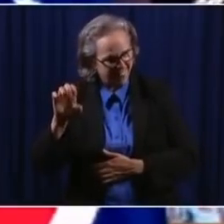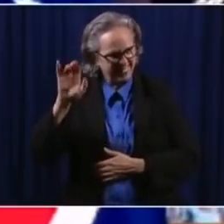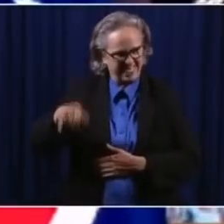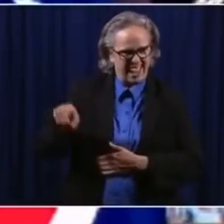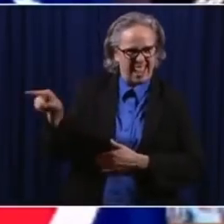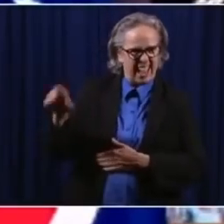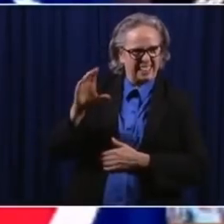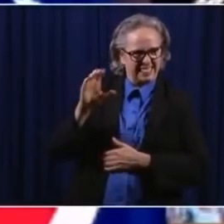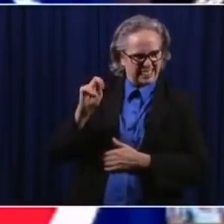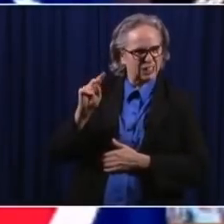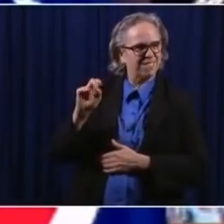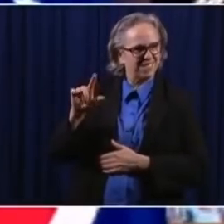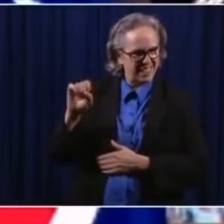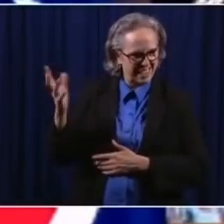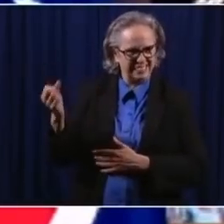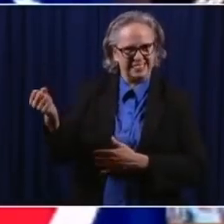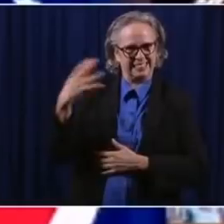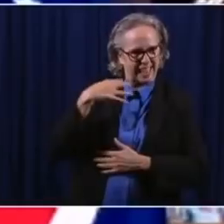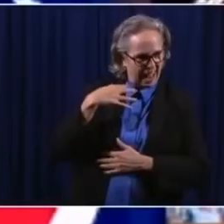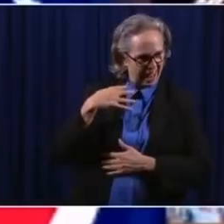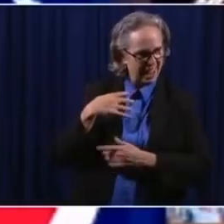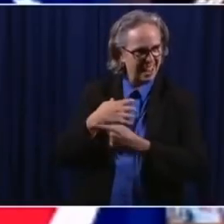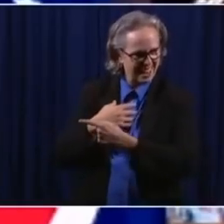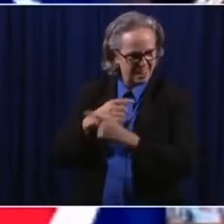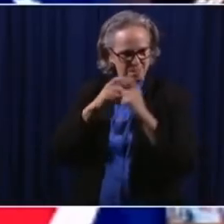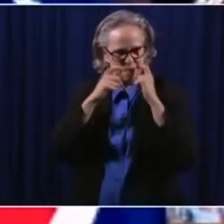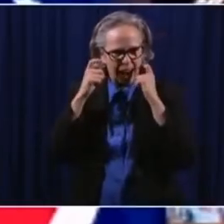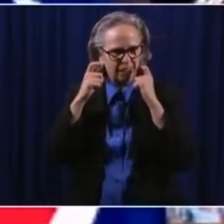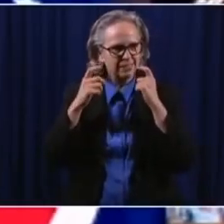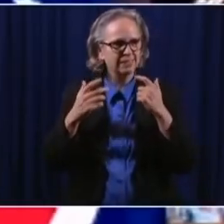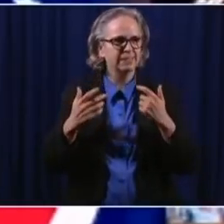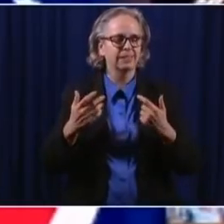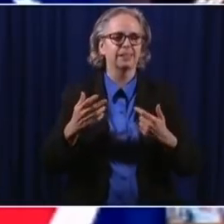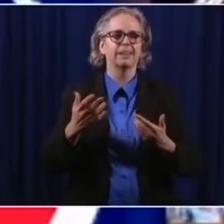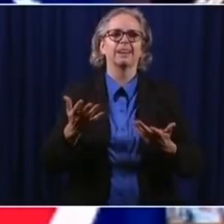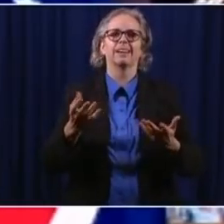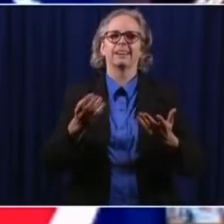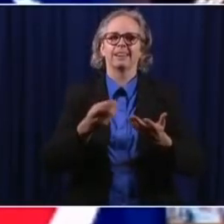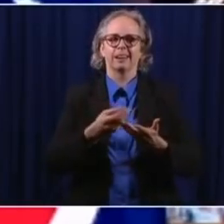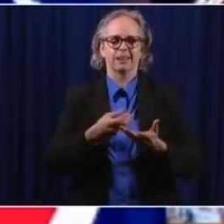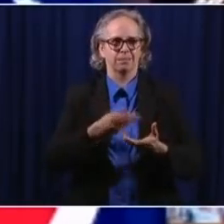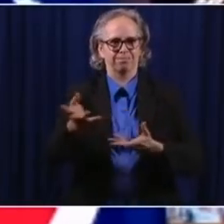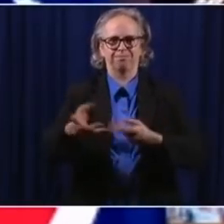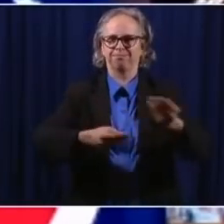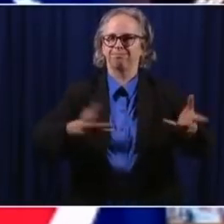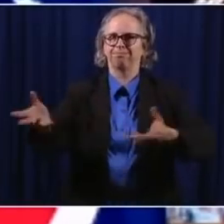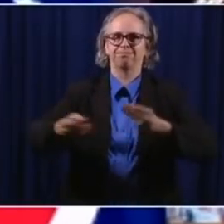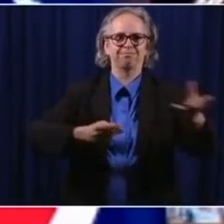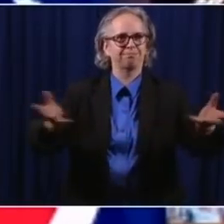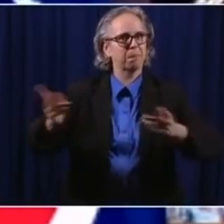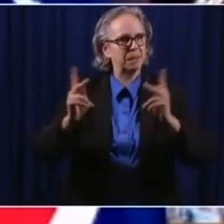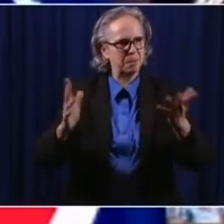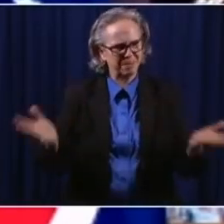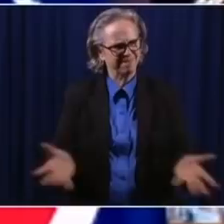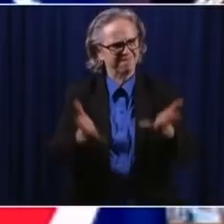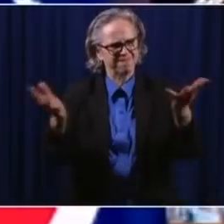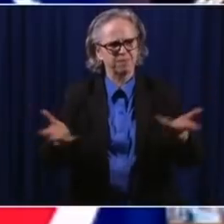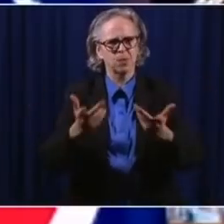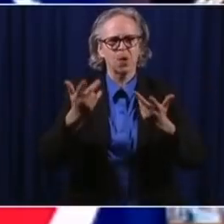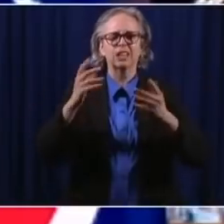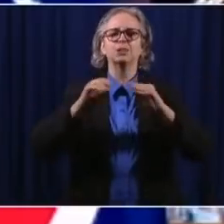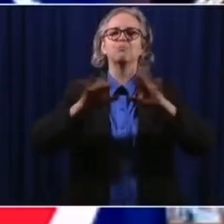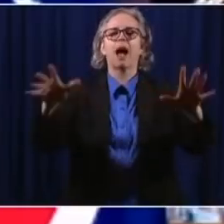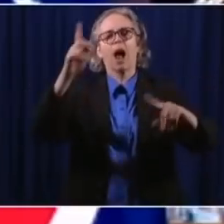them, and they're handing out masks to people to spread a little optimism in the world. And